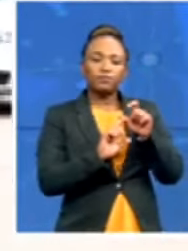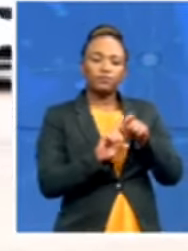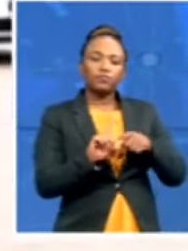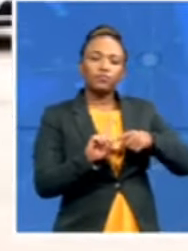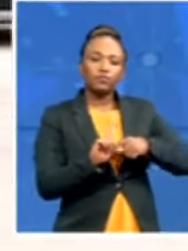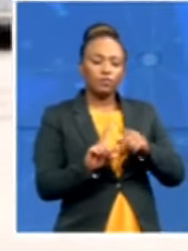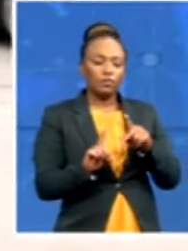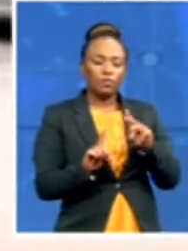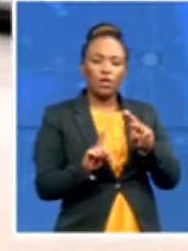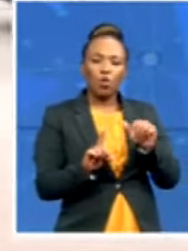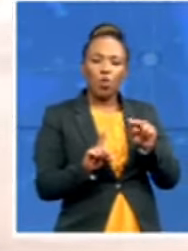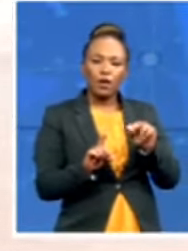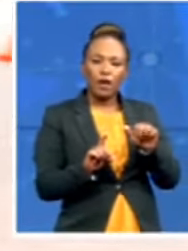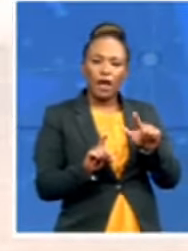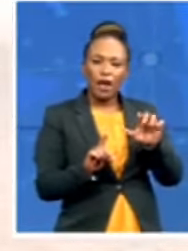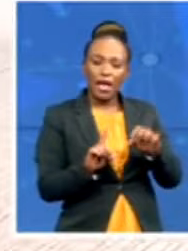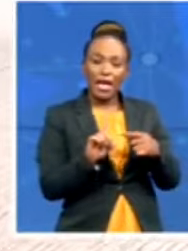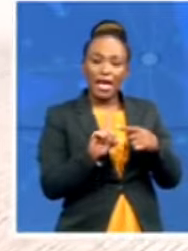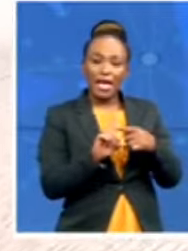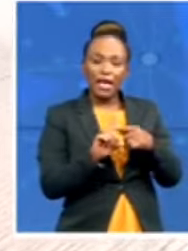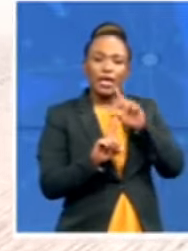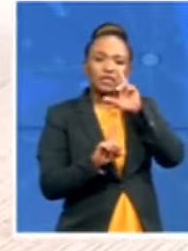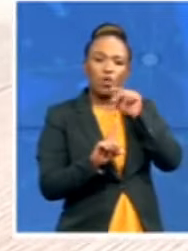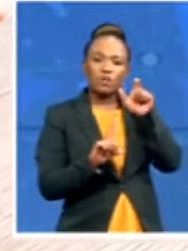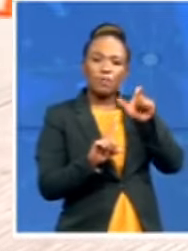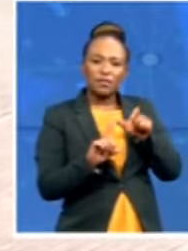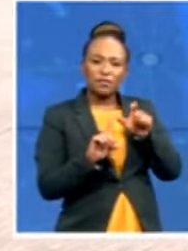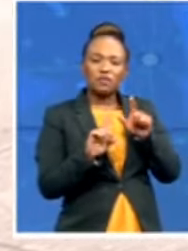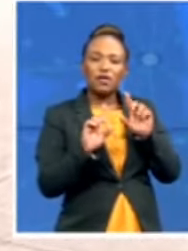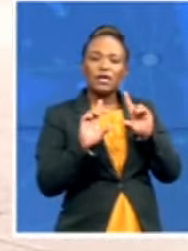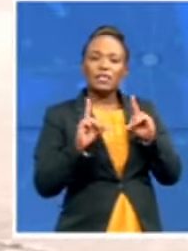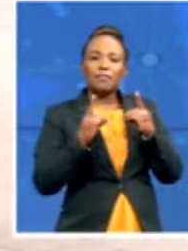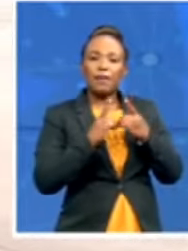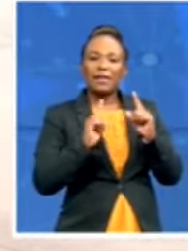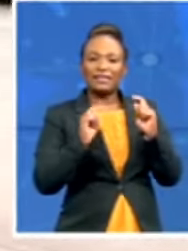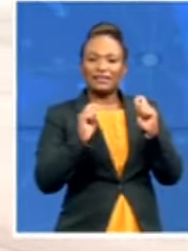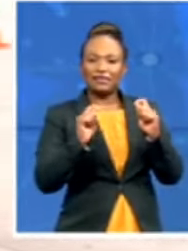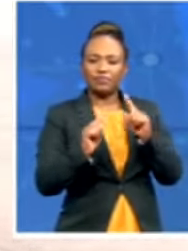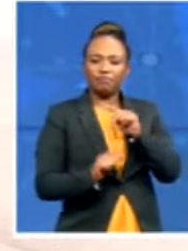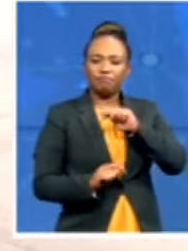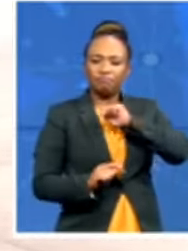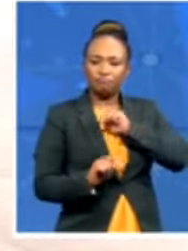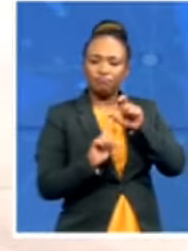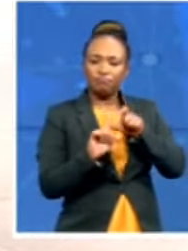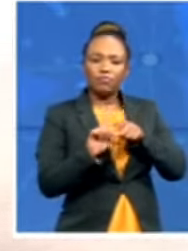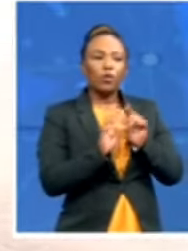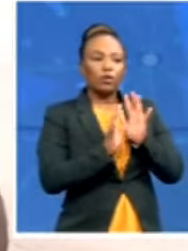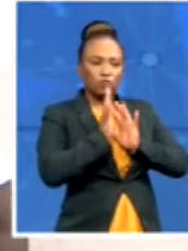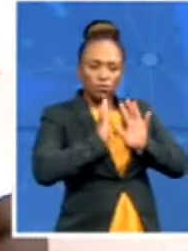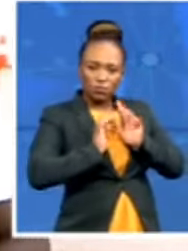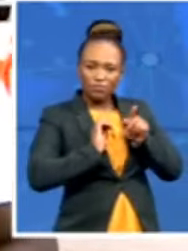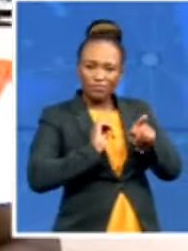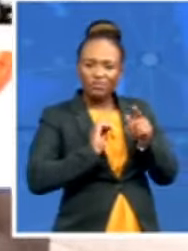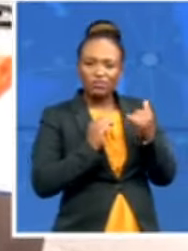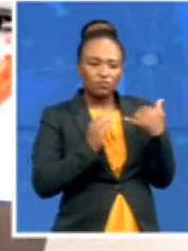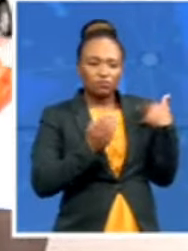Department of Transport in KwaZulu-Natal, is going to tell us and also give us a picture of what is really going on here in the province